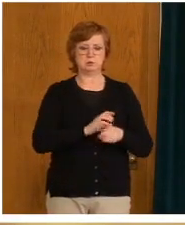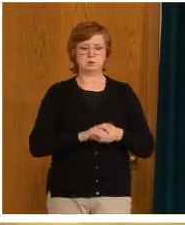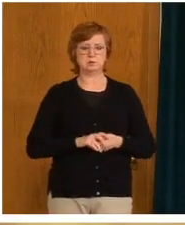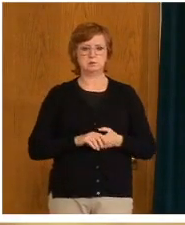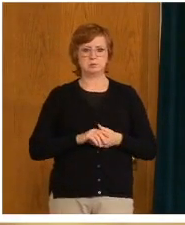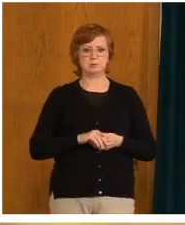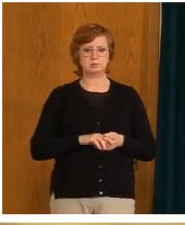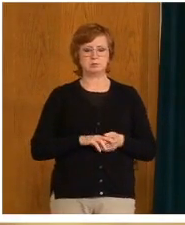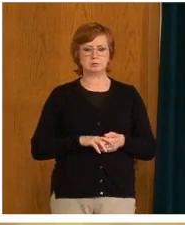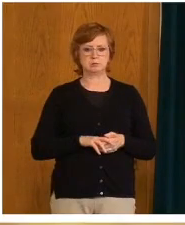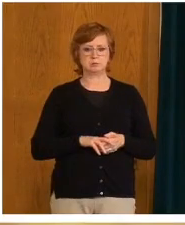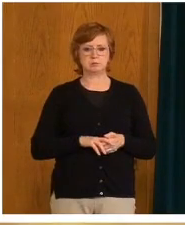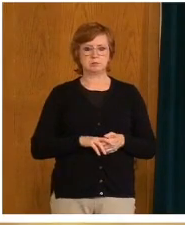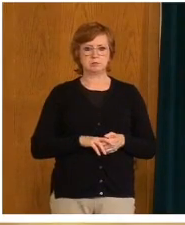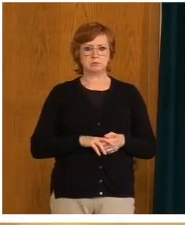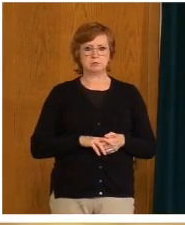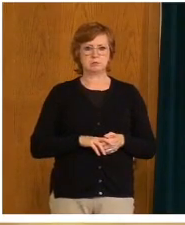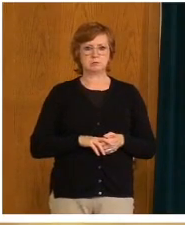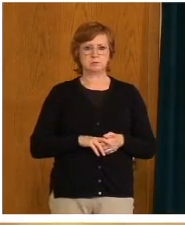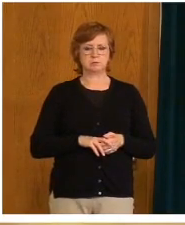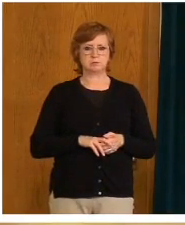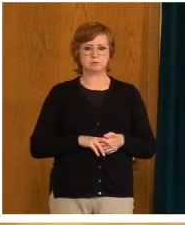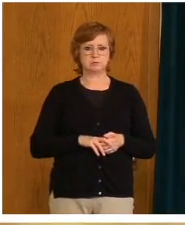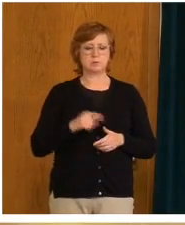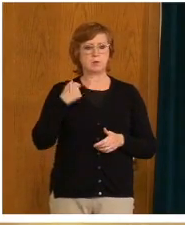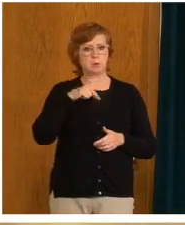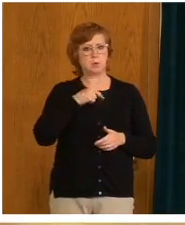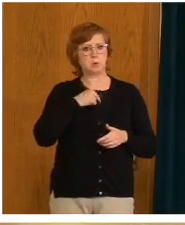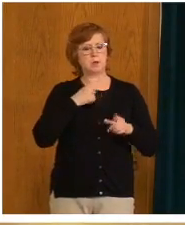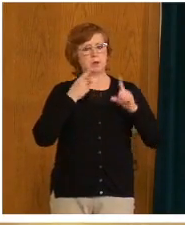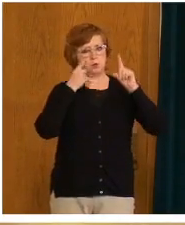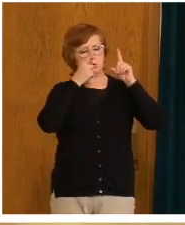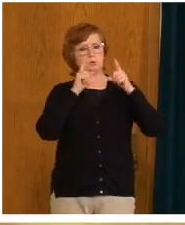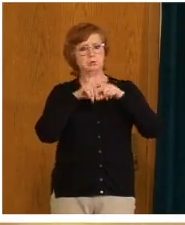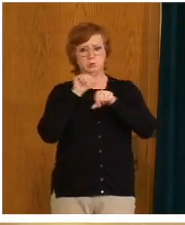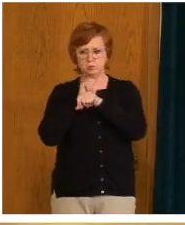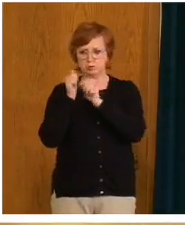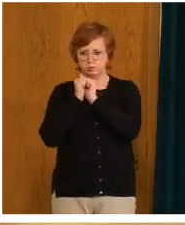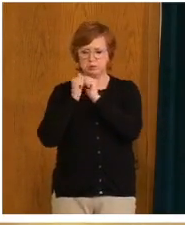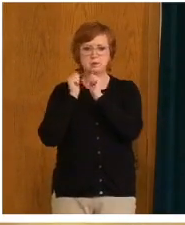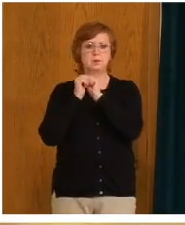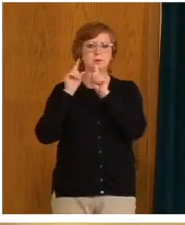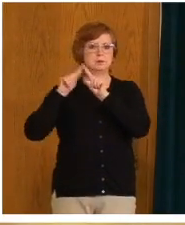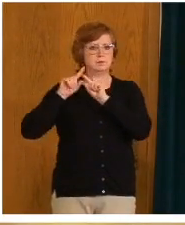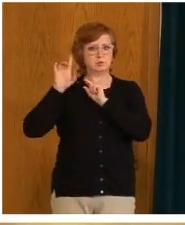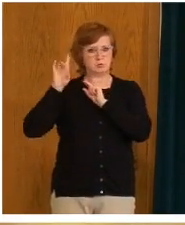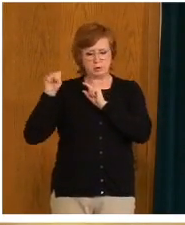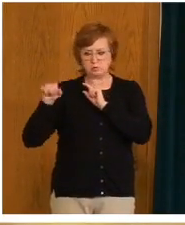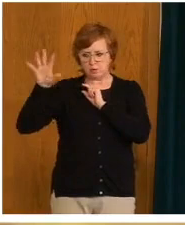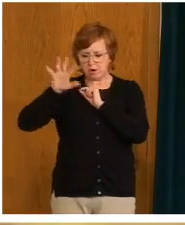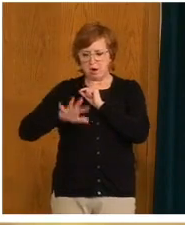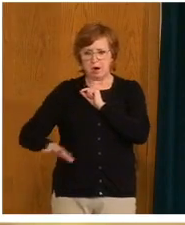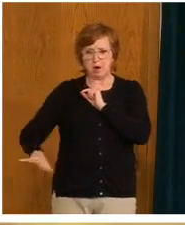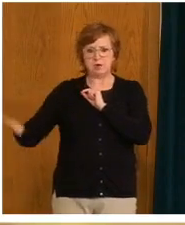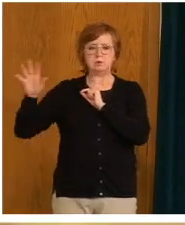provide Saskatchewan residents, and so we're going to continue to work with the pharmacies, and it's our hope that, and we know that many of